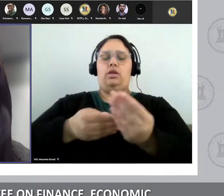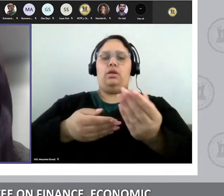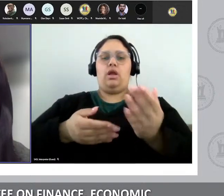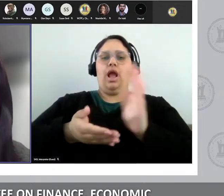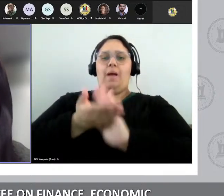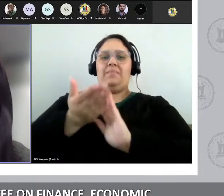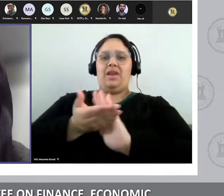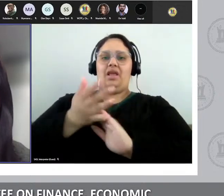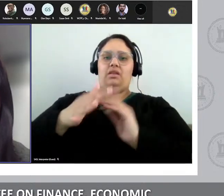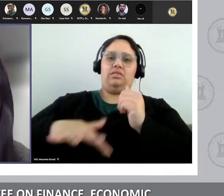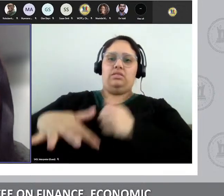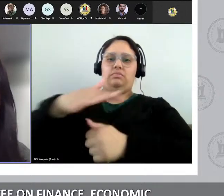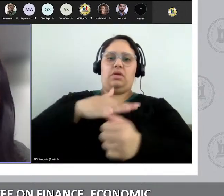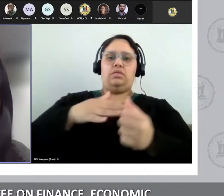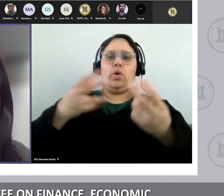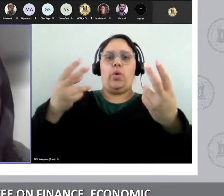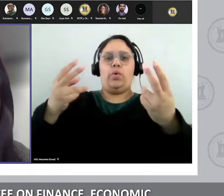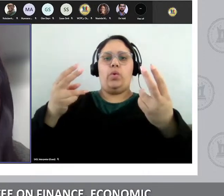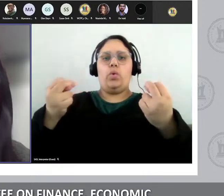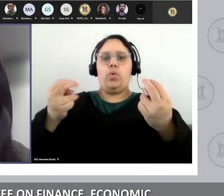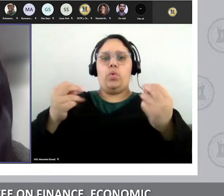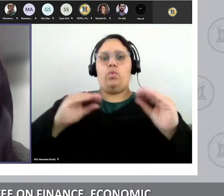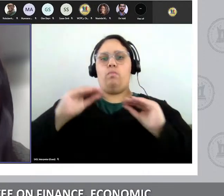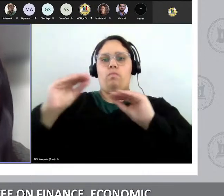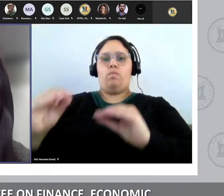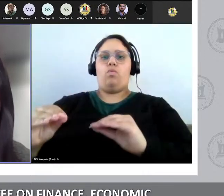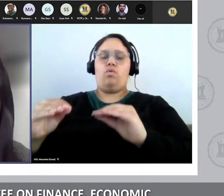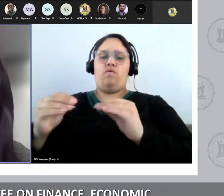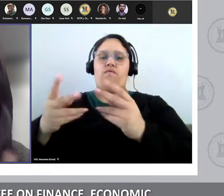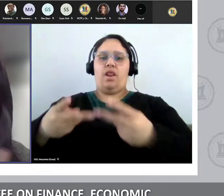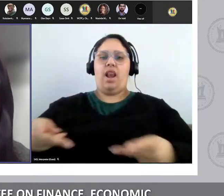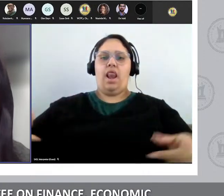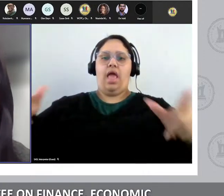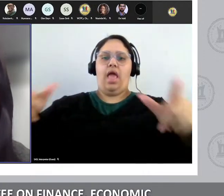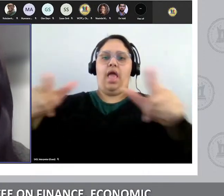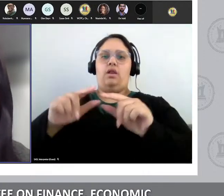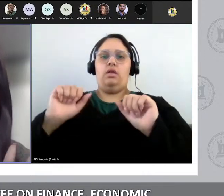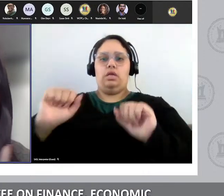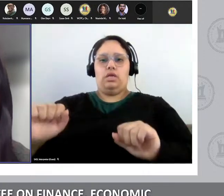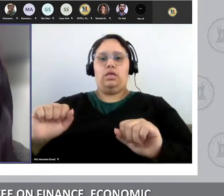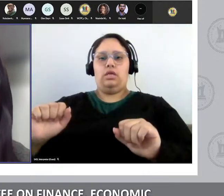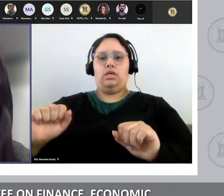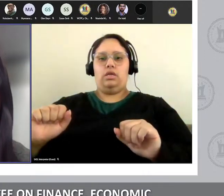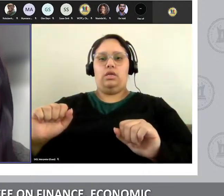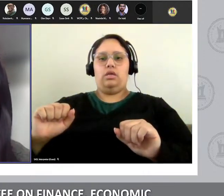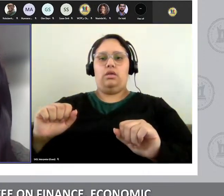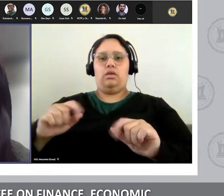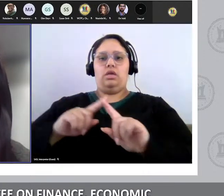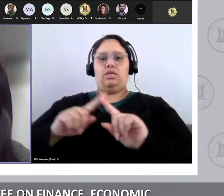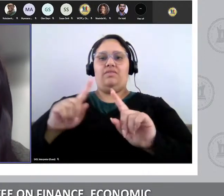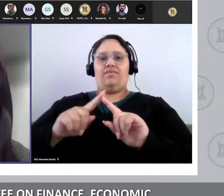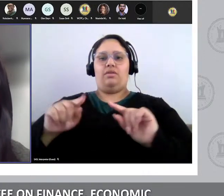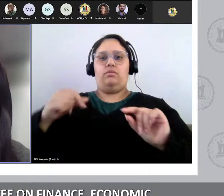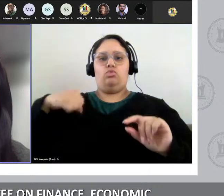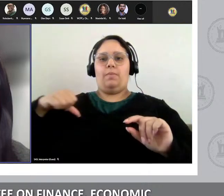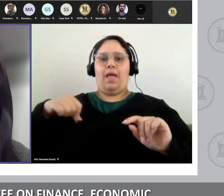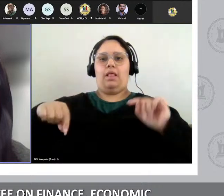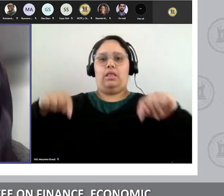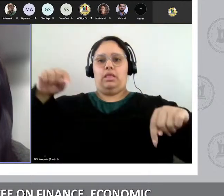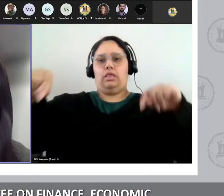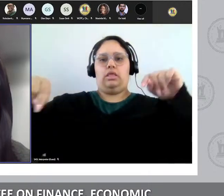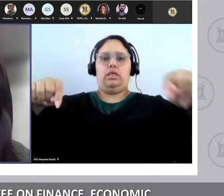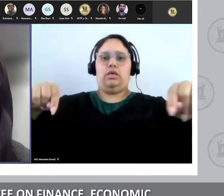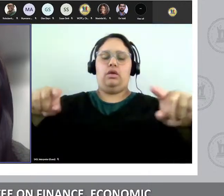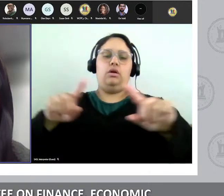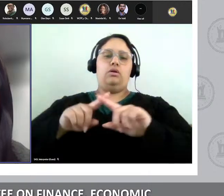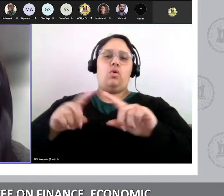and new trading premises that were geographically spread across 5 municipalities. If